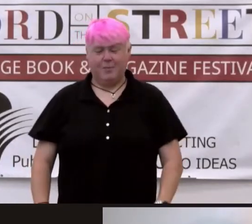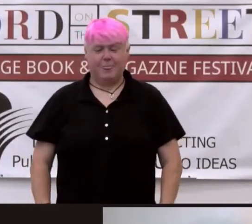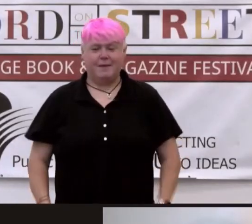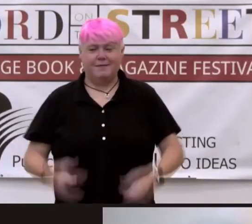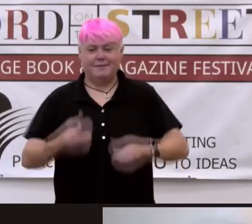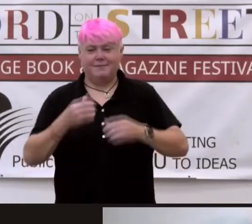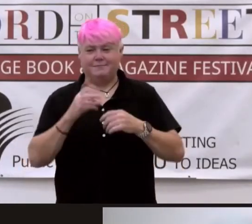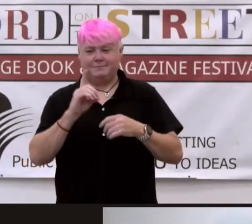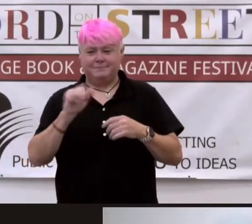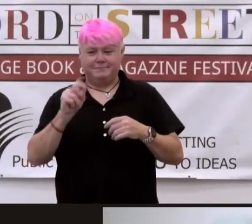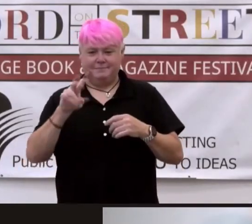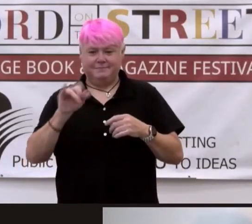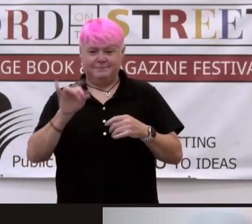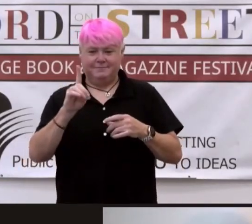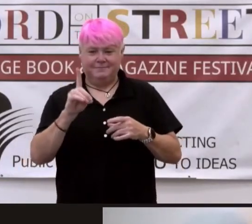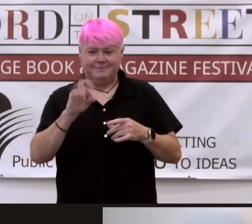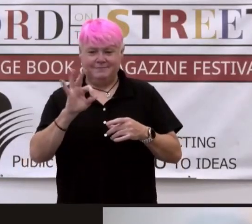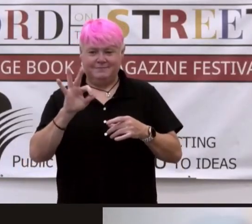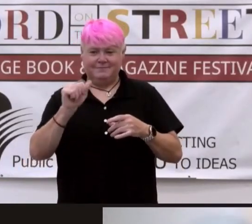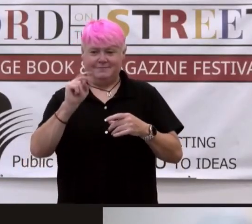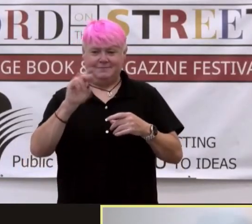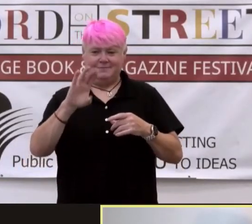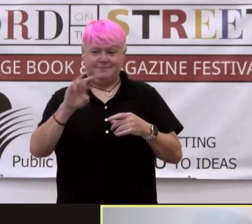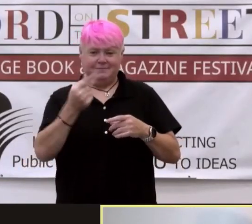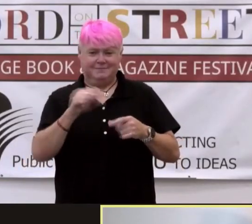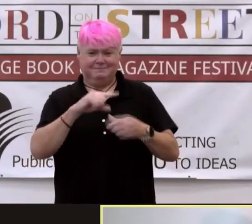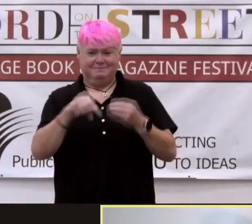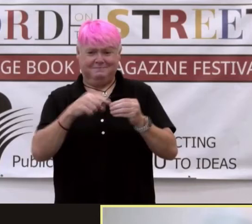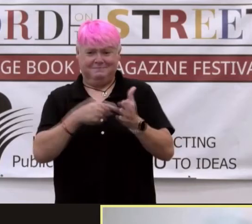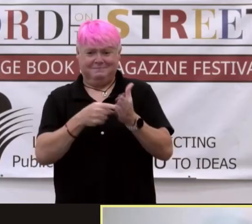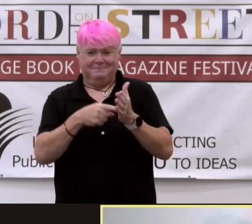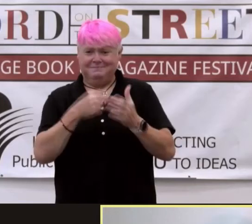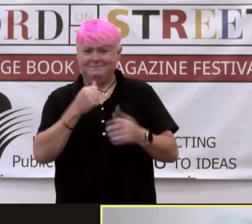David Fincher about this. He doesn't need to